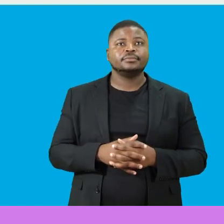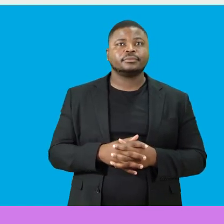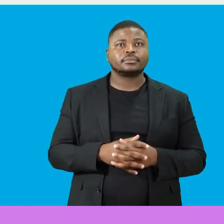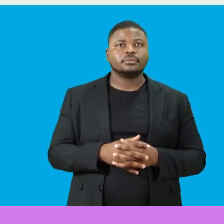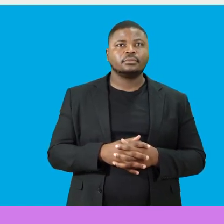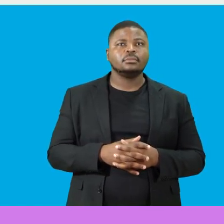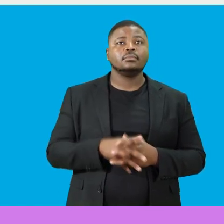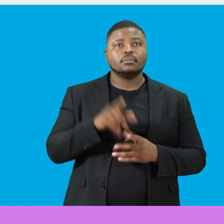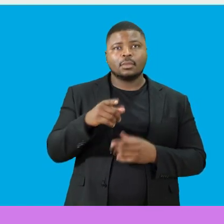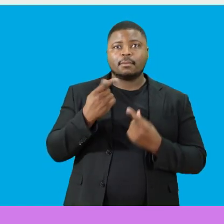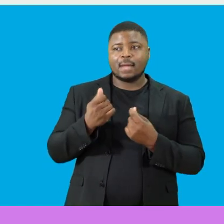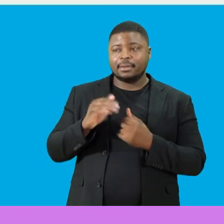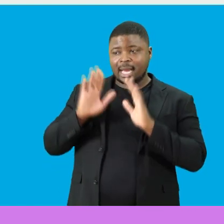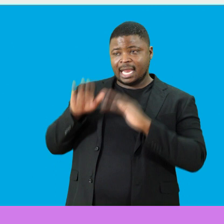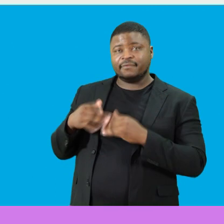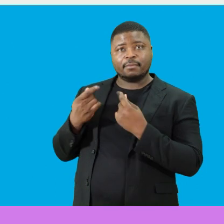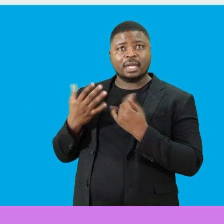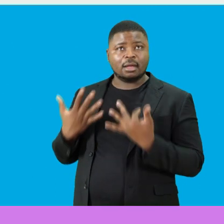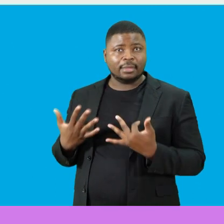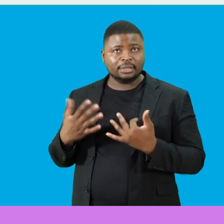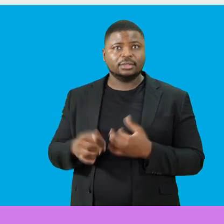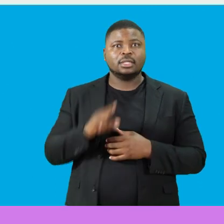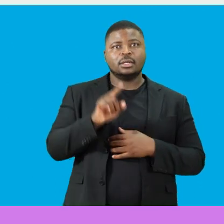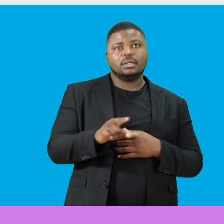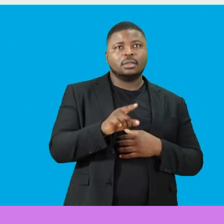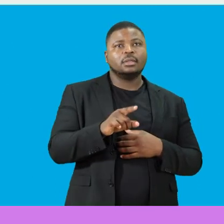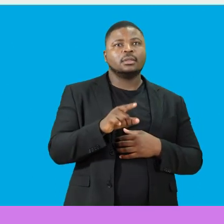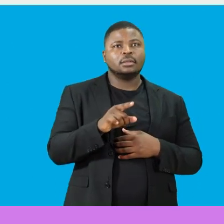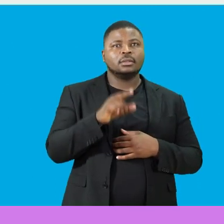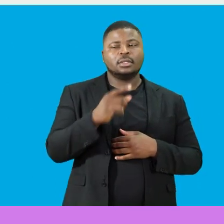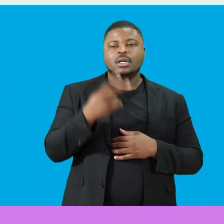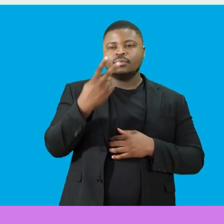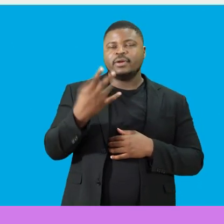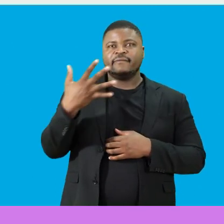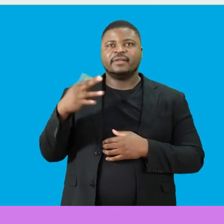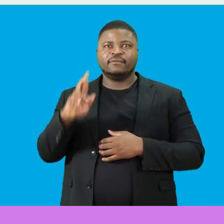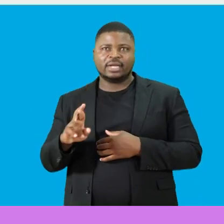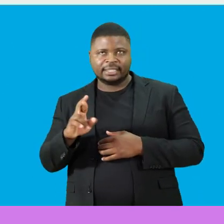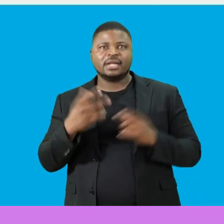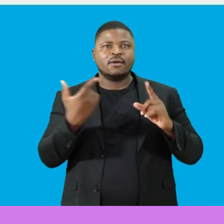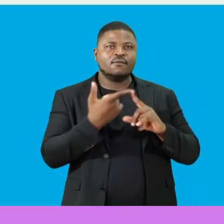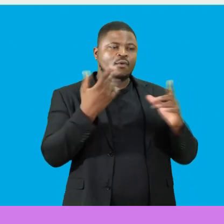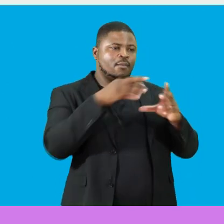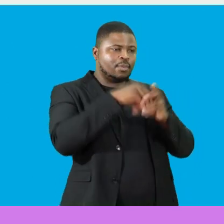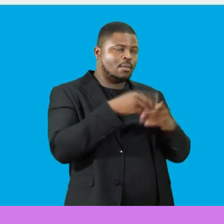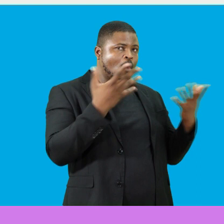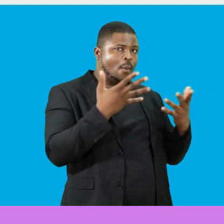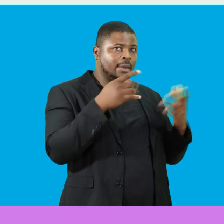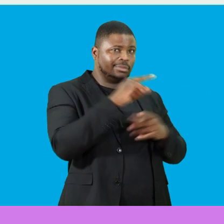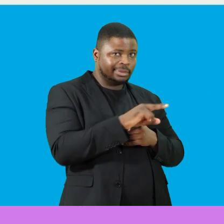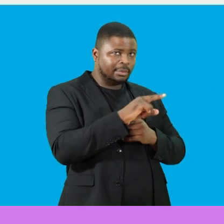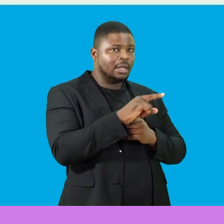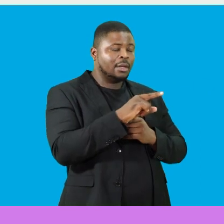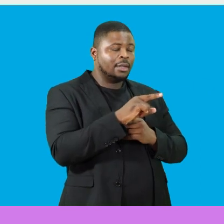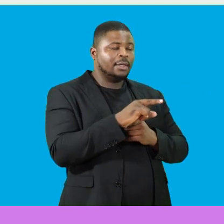therefore, so that we see that we are left with 2,500 Rands in a 2,500. Therefore, now we can use our formula.